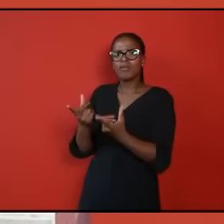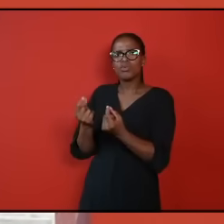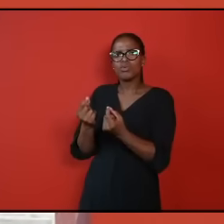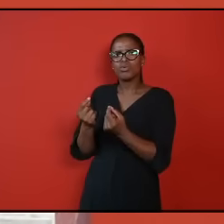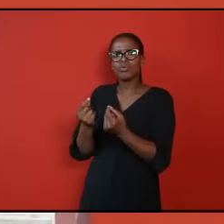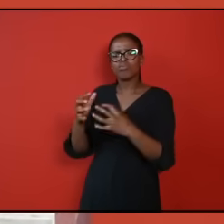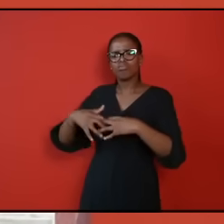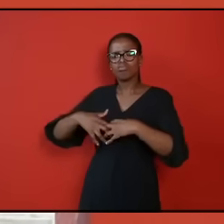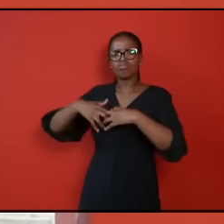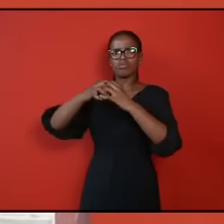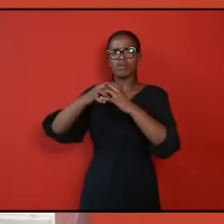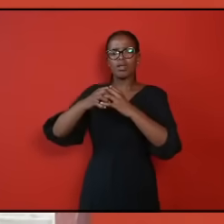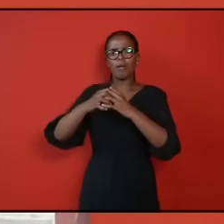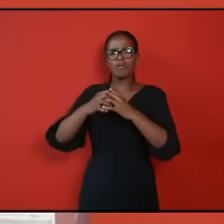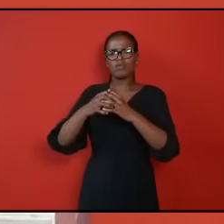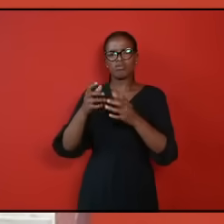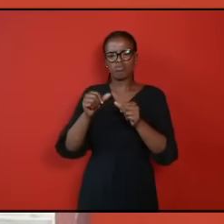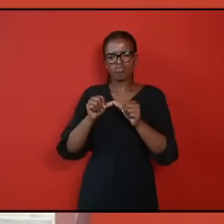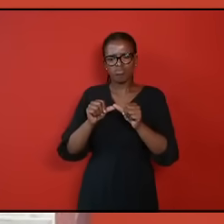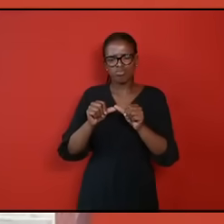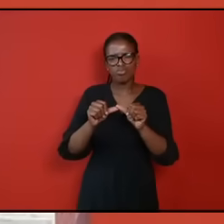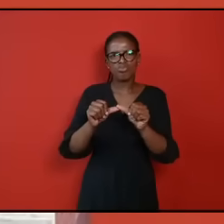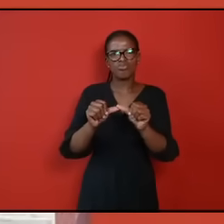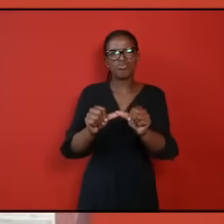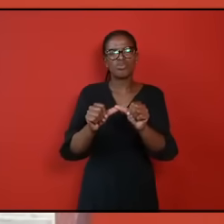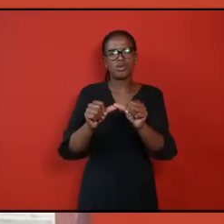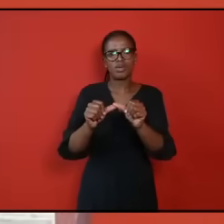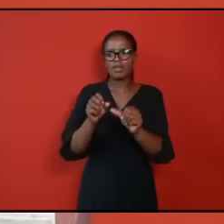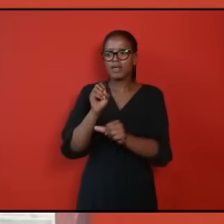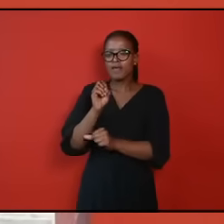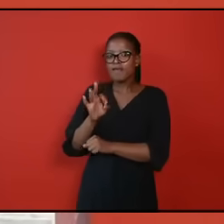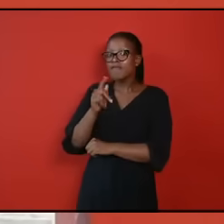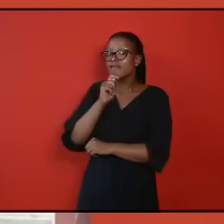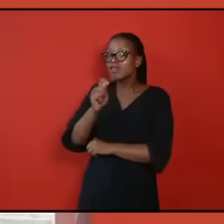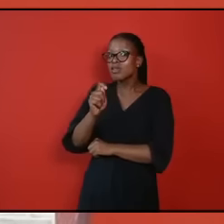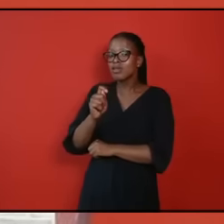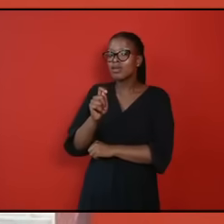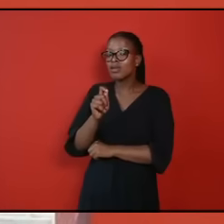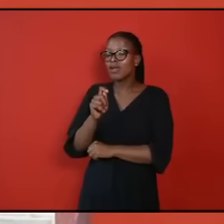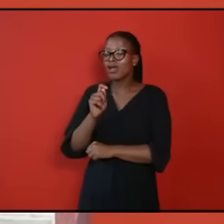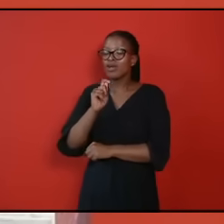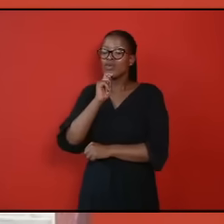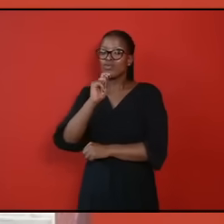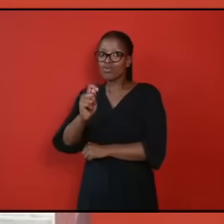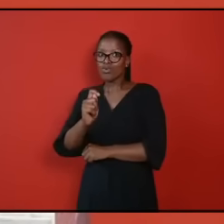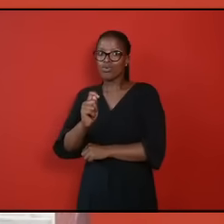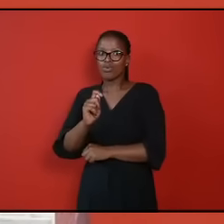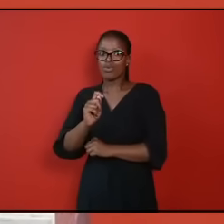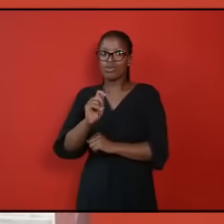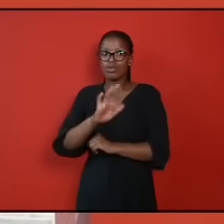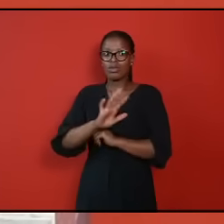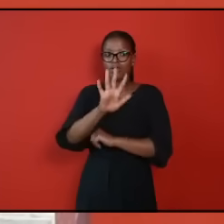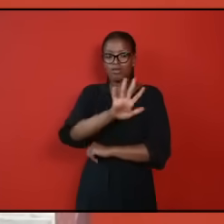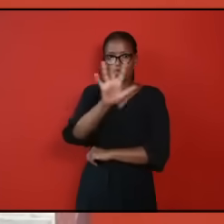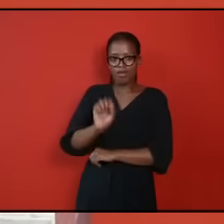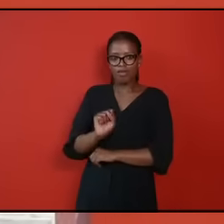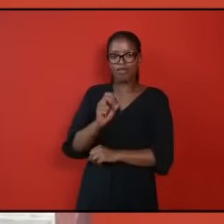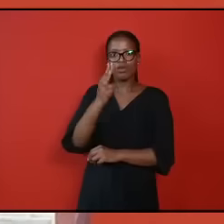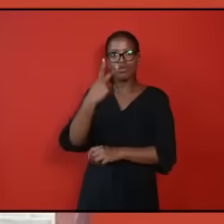permanent jobs for themselves. Because it's not true that South Africa has got elections every 2 years.